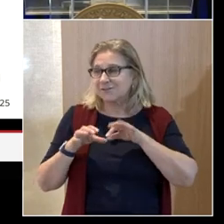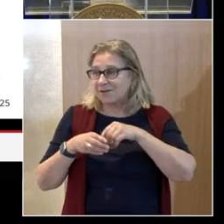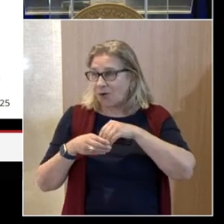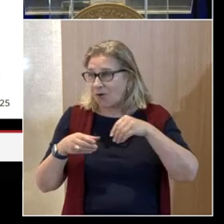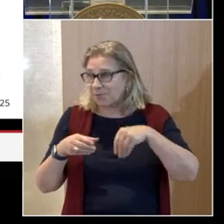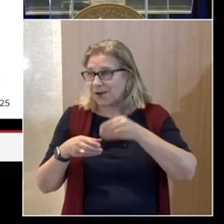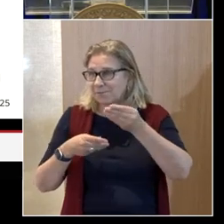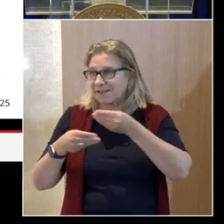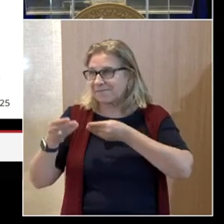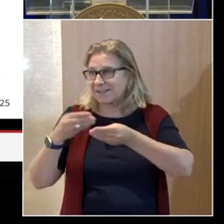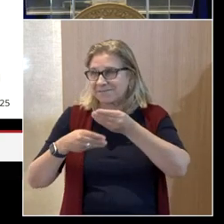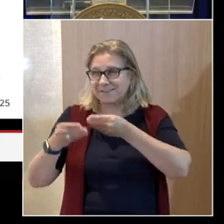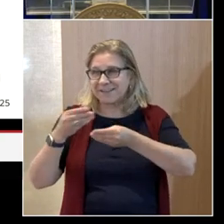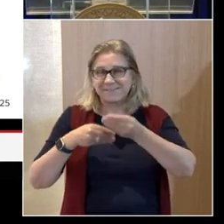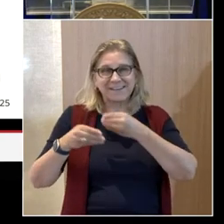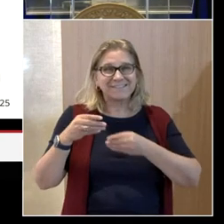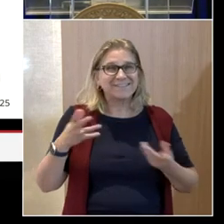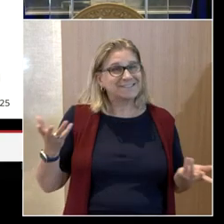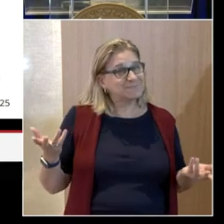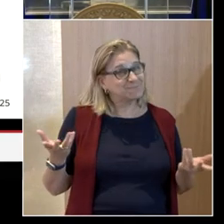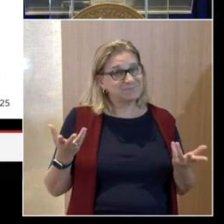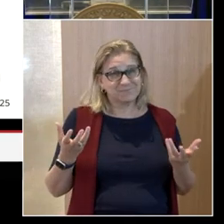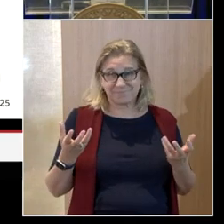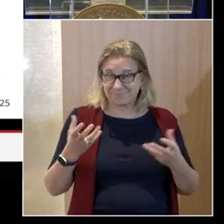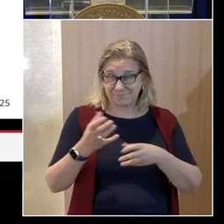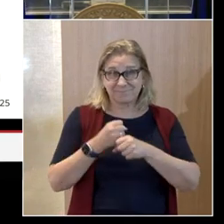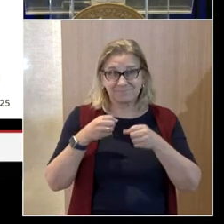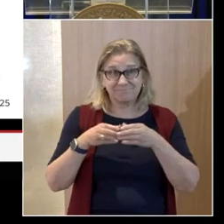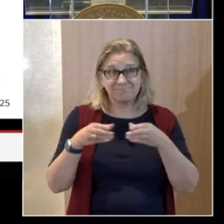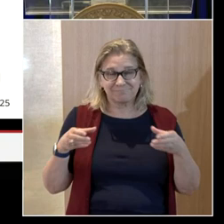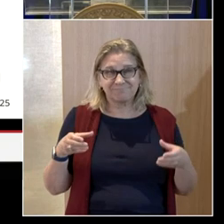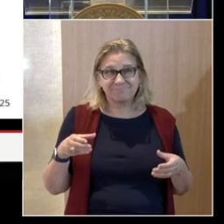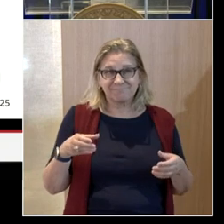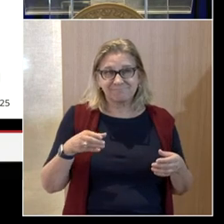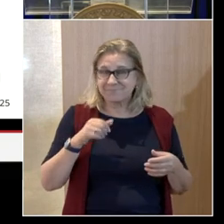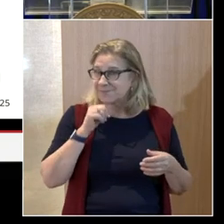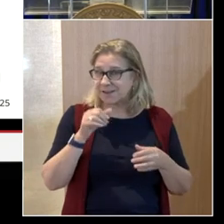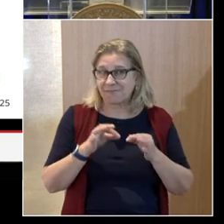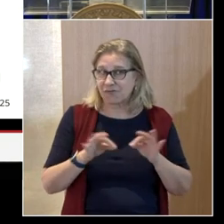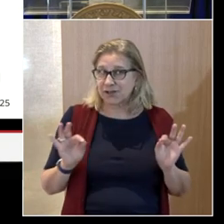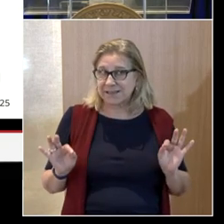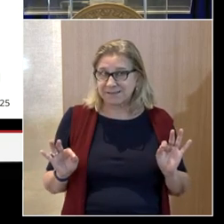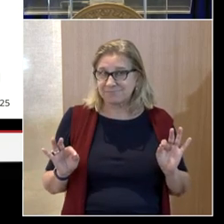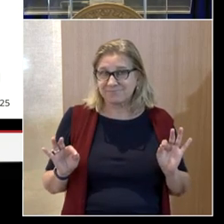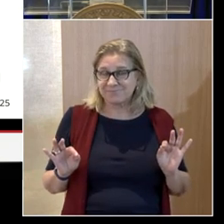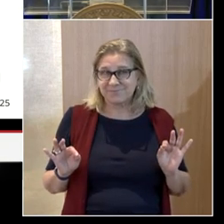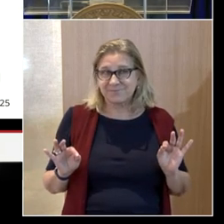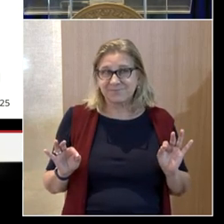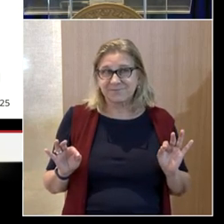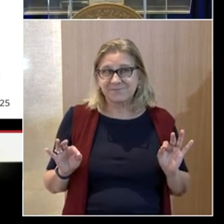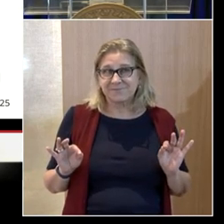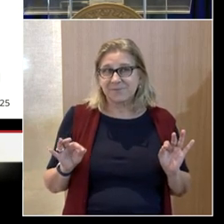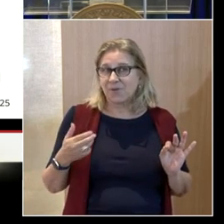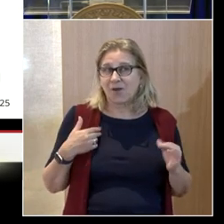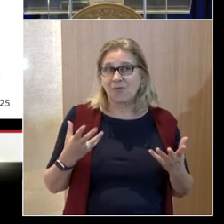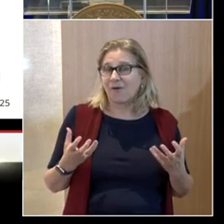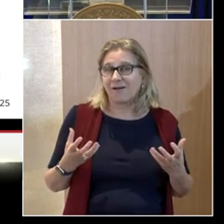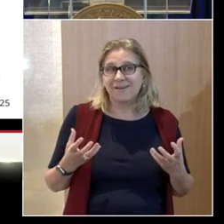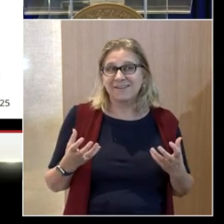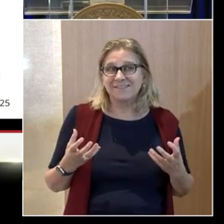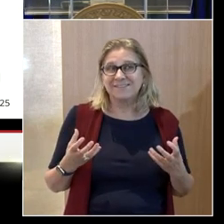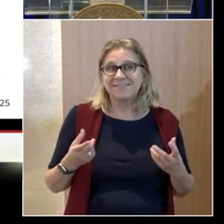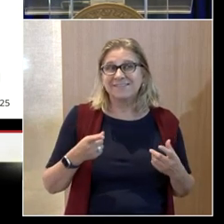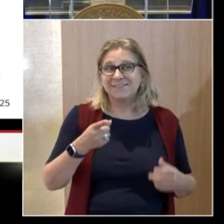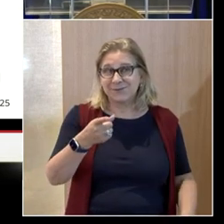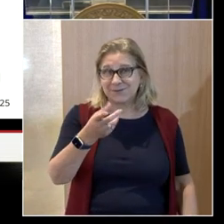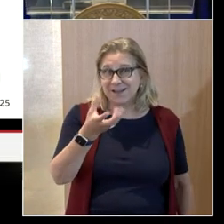saying is you, if you took one of these, this isn't free. What we want is we want to hear from you now.